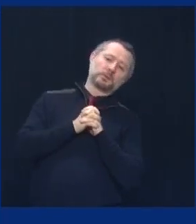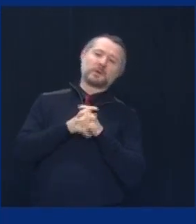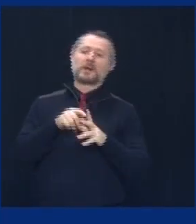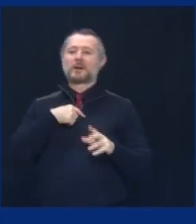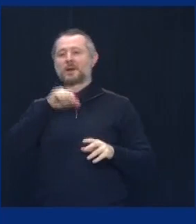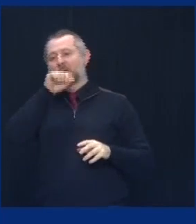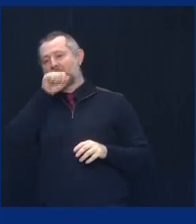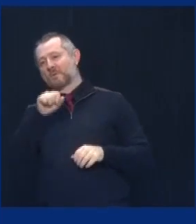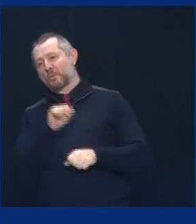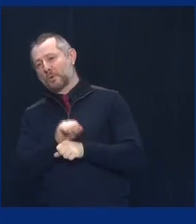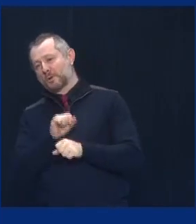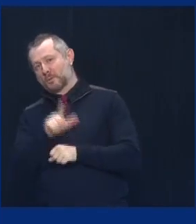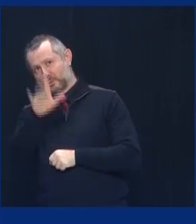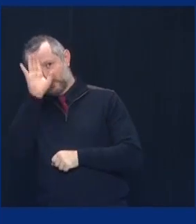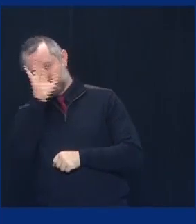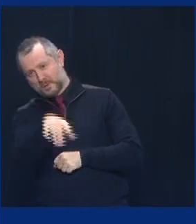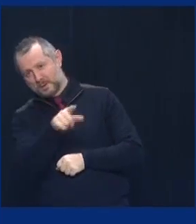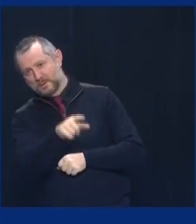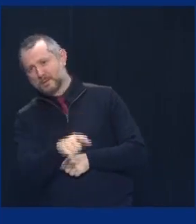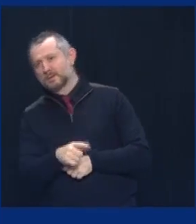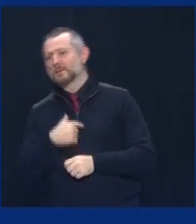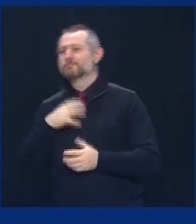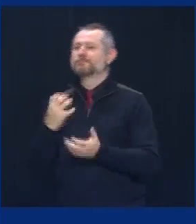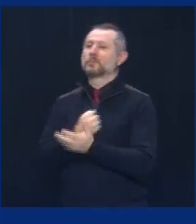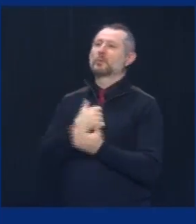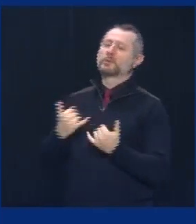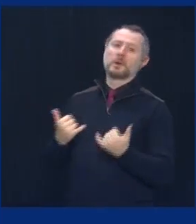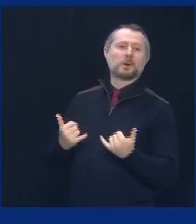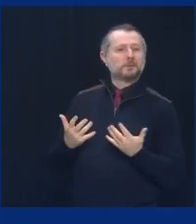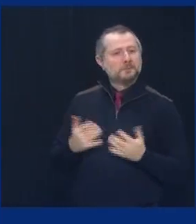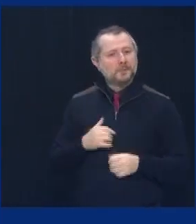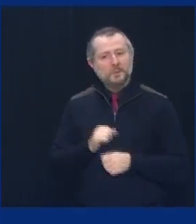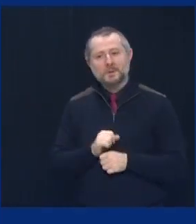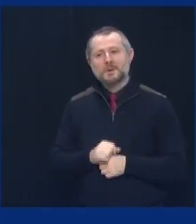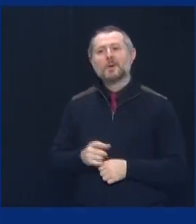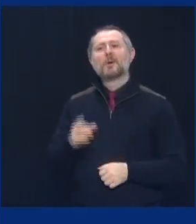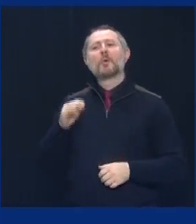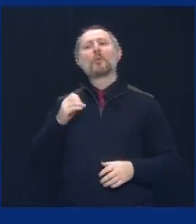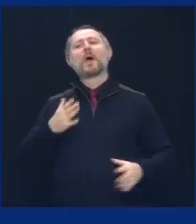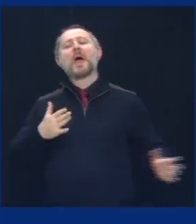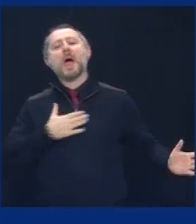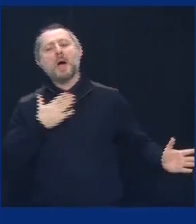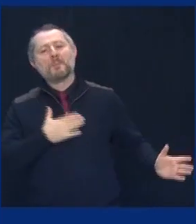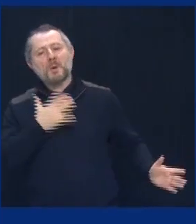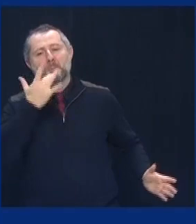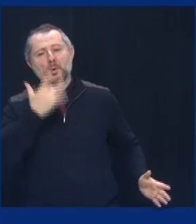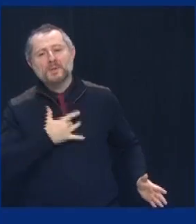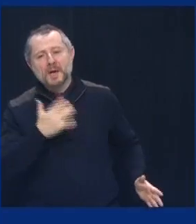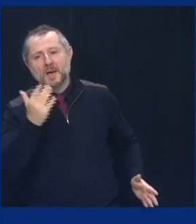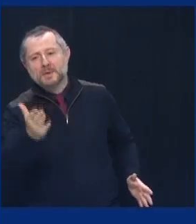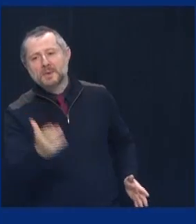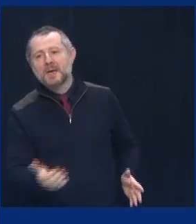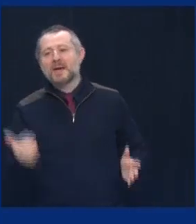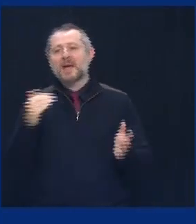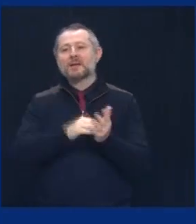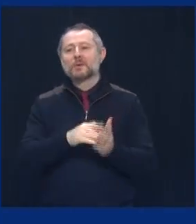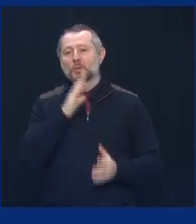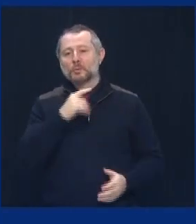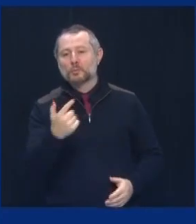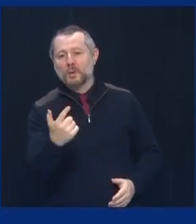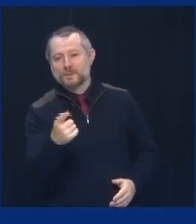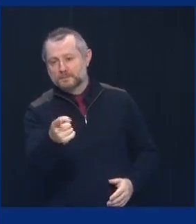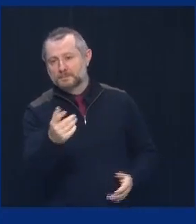know, so I decided this is what I wanted to do today. Happy birthday. 21 again. Yeah,